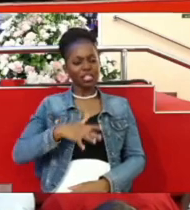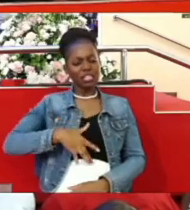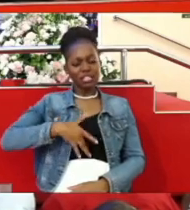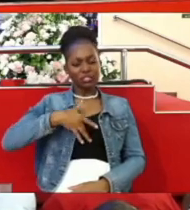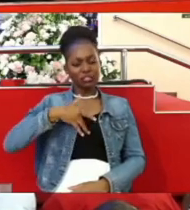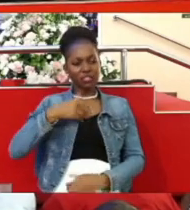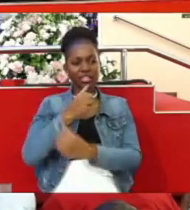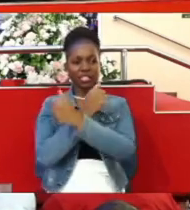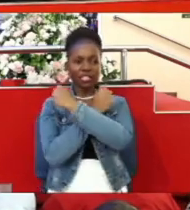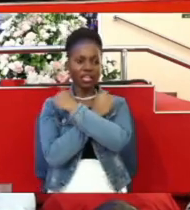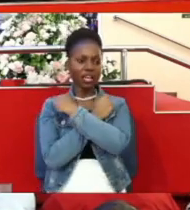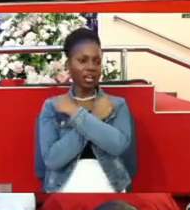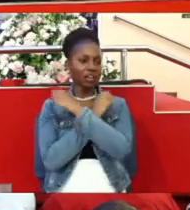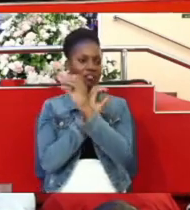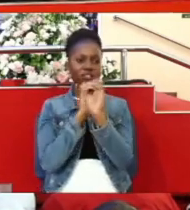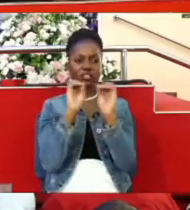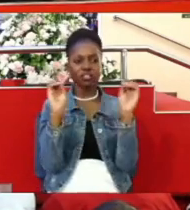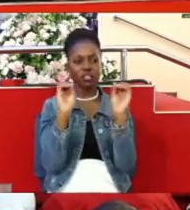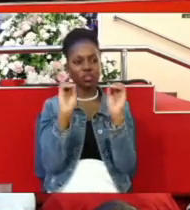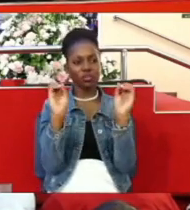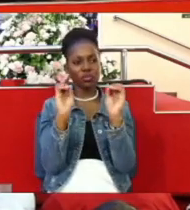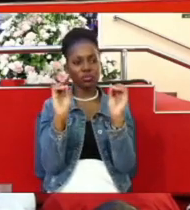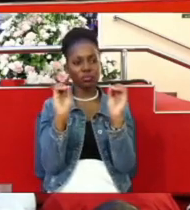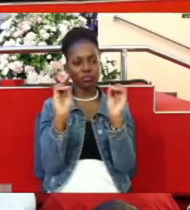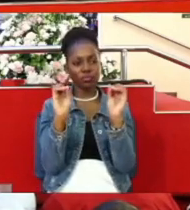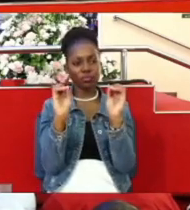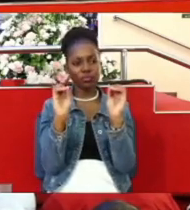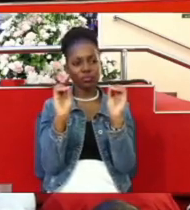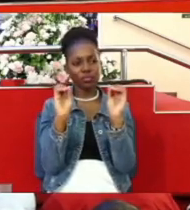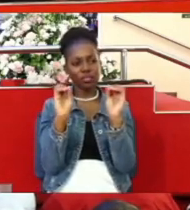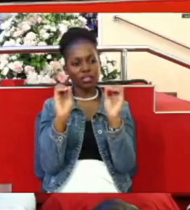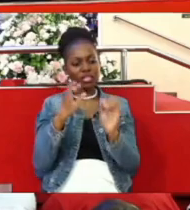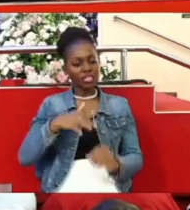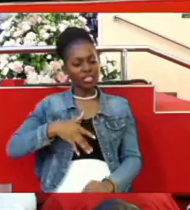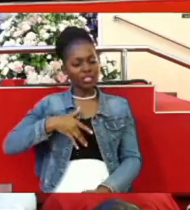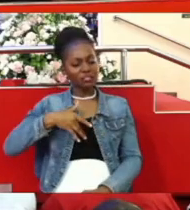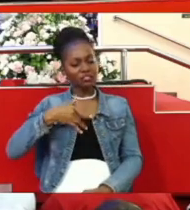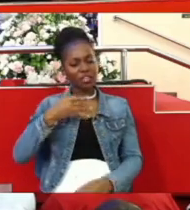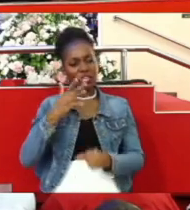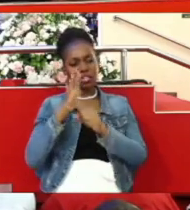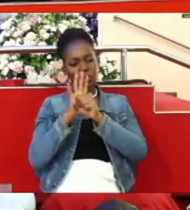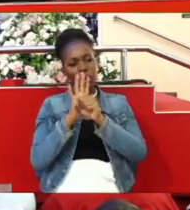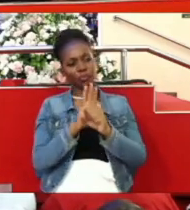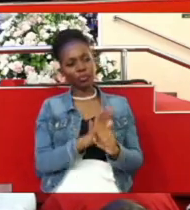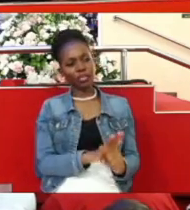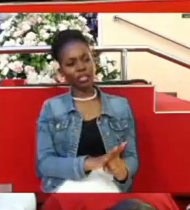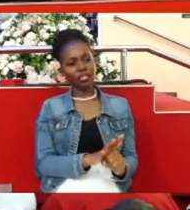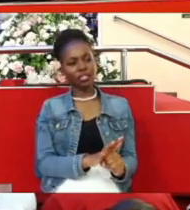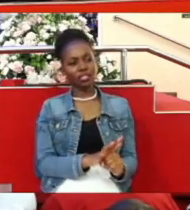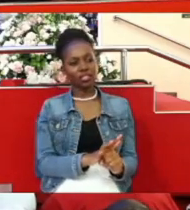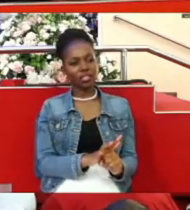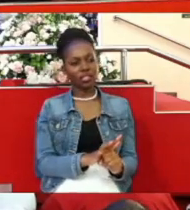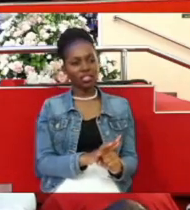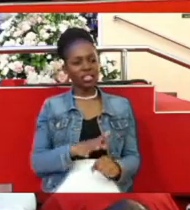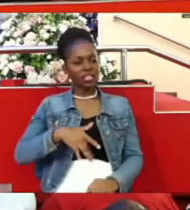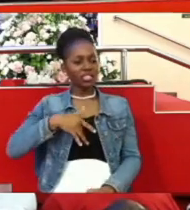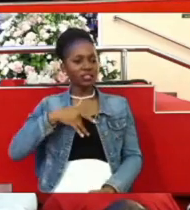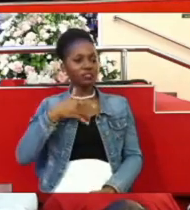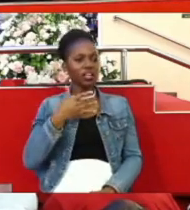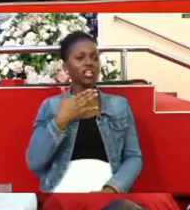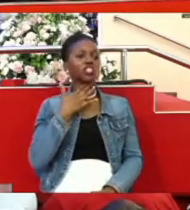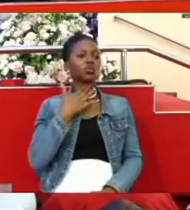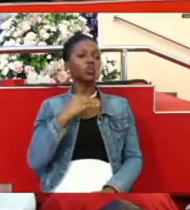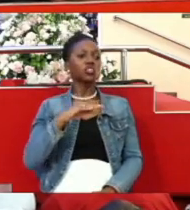kwamba hapendwi. She felt rejected. Akajihisi kwamba ametelekezwa. She felt she has reached her dead end. Akas